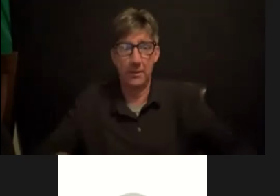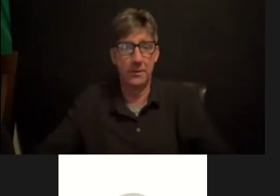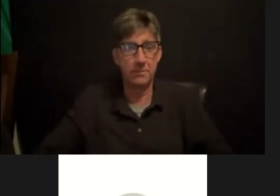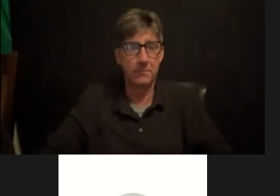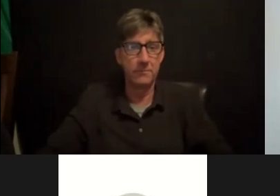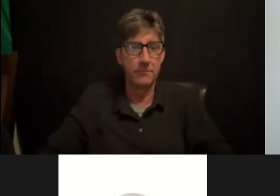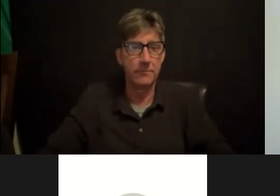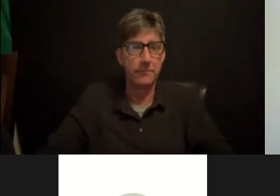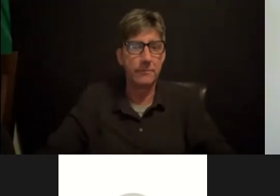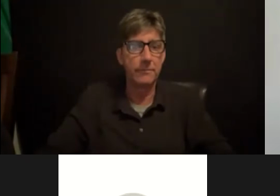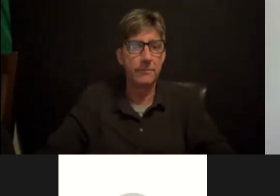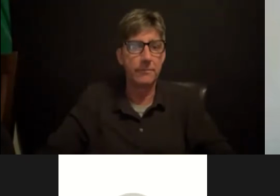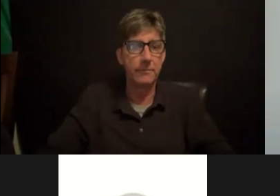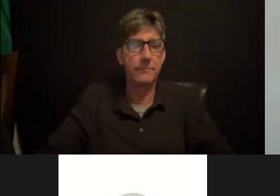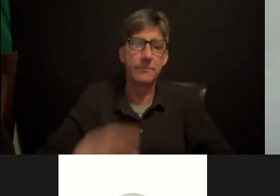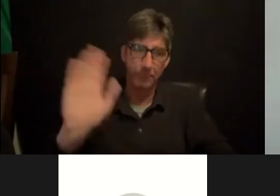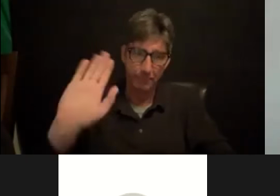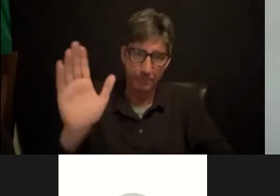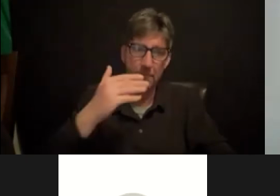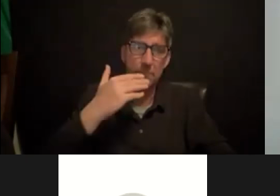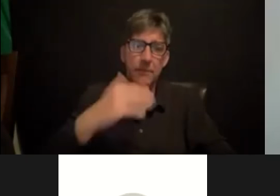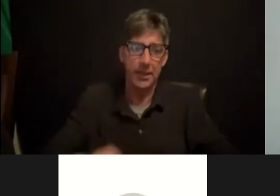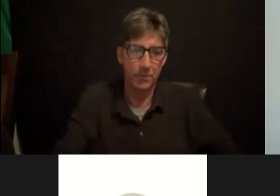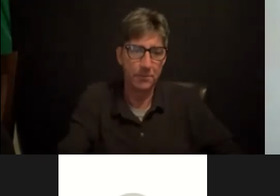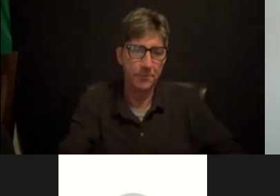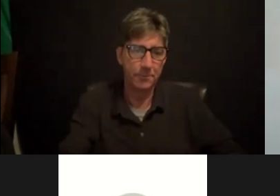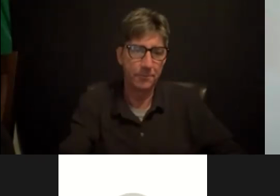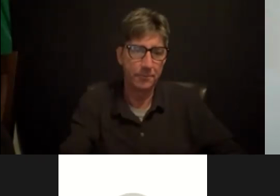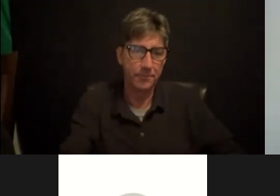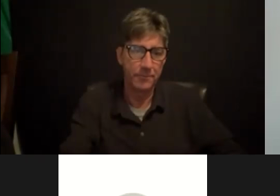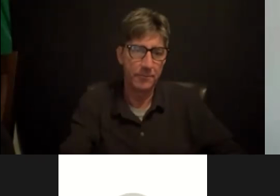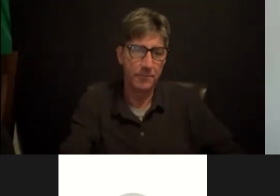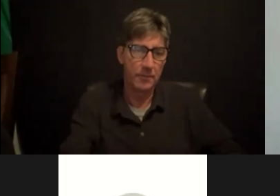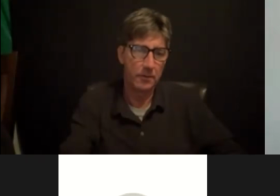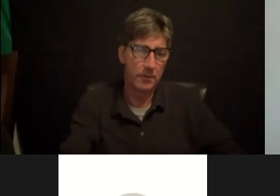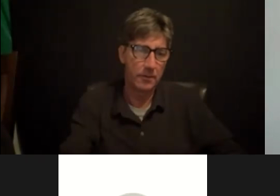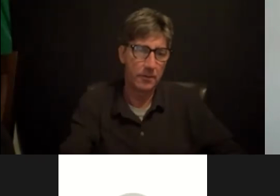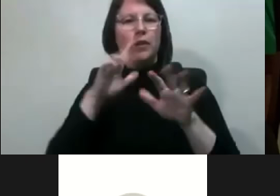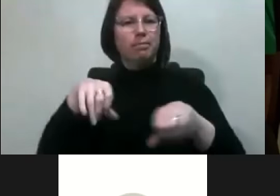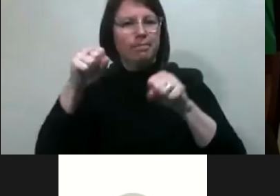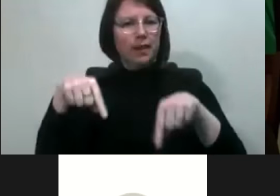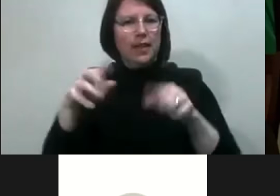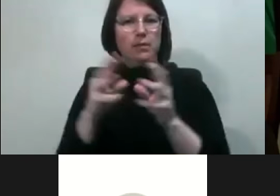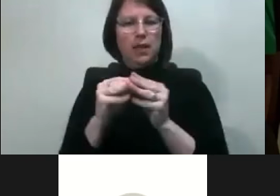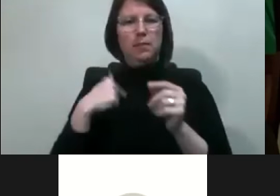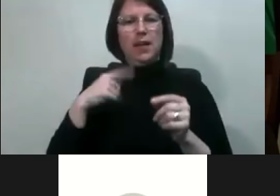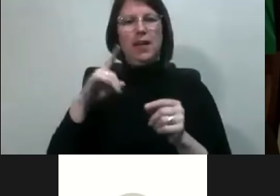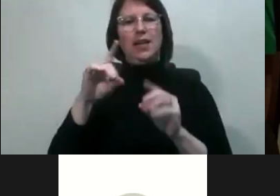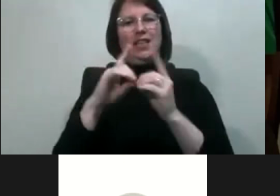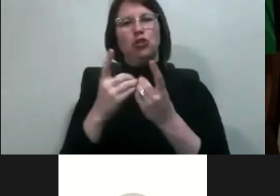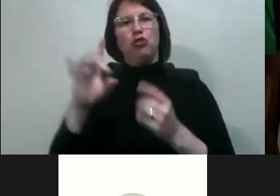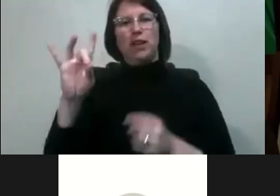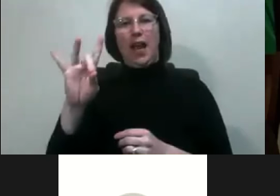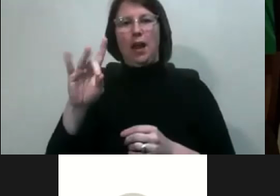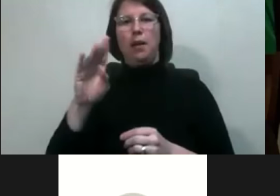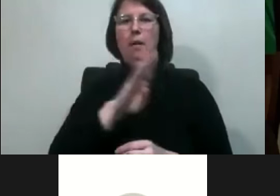Thank you so much. Thank you all for holding this meeting this evening. I am the District 8 Boston City Councilor